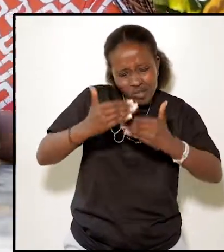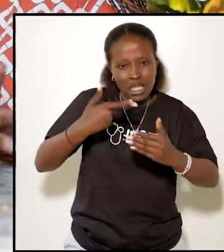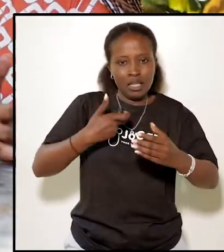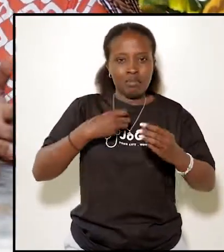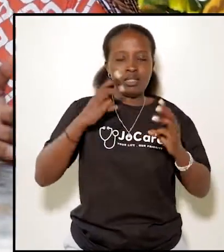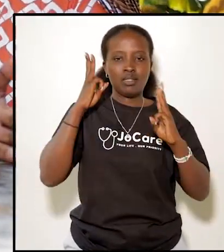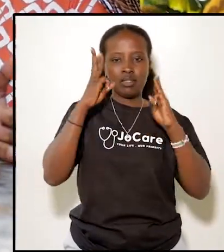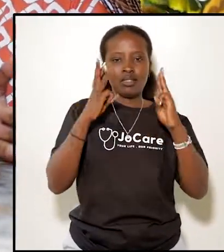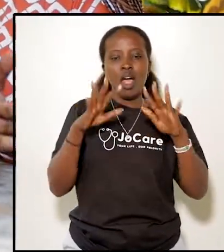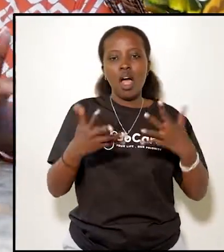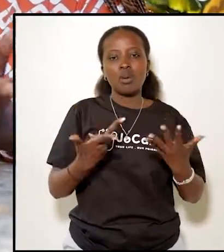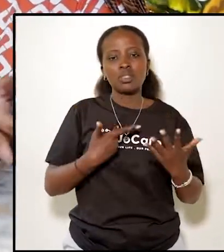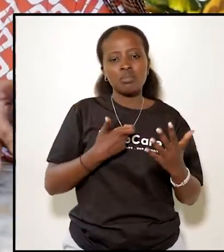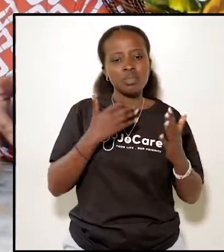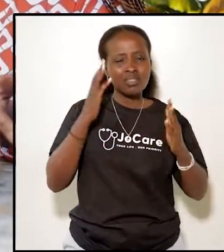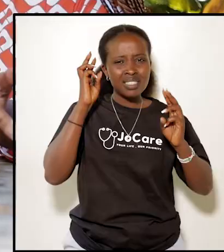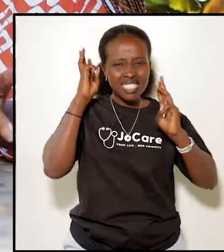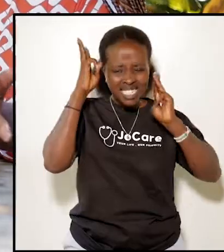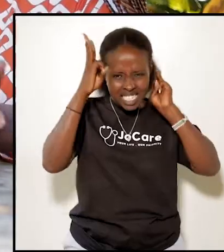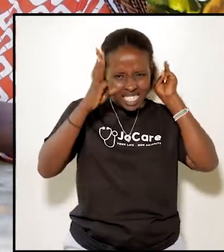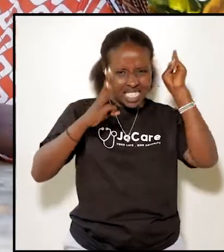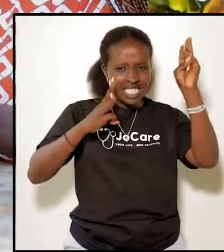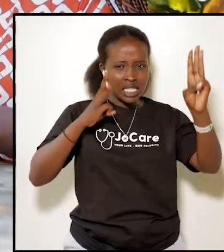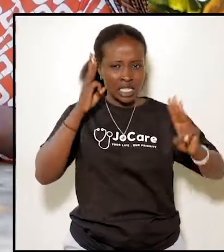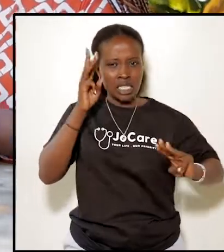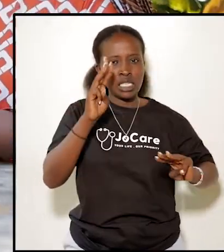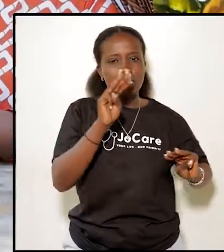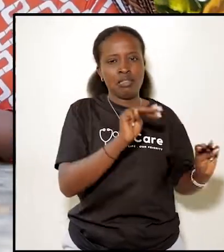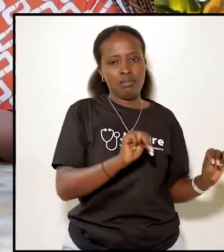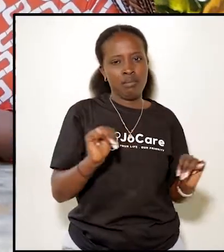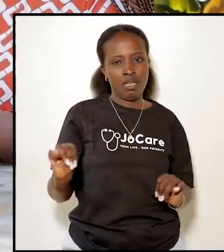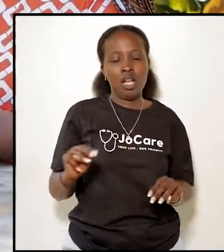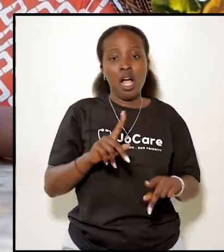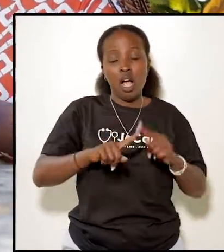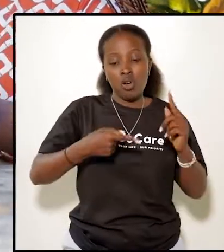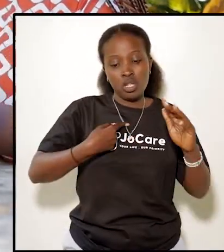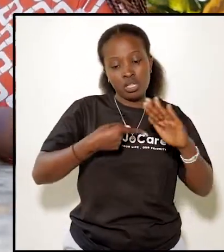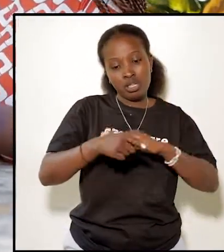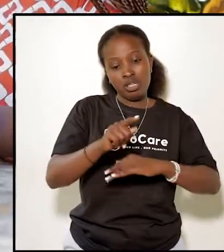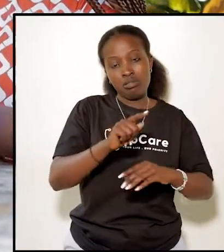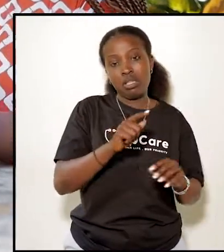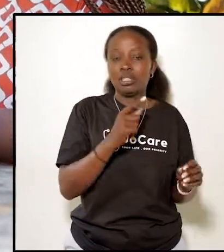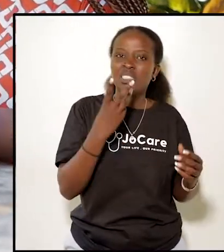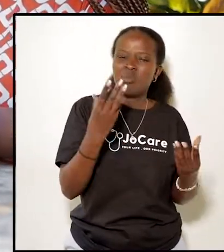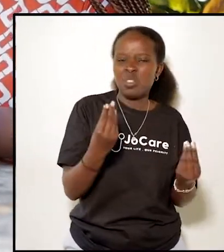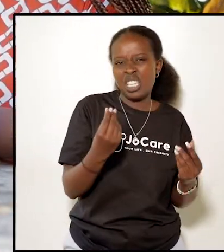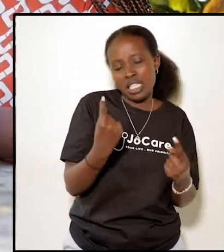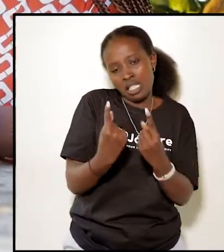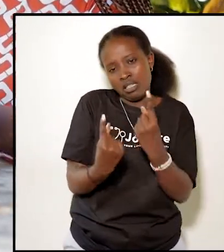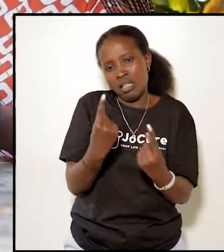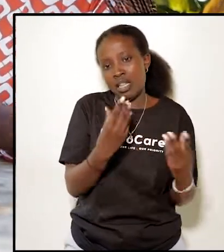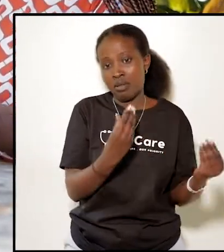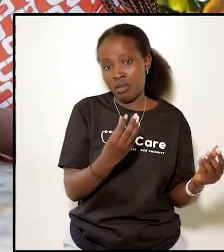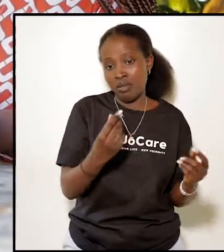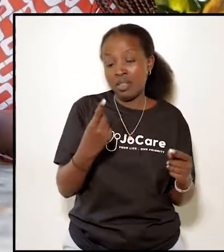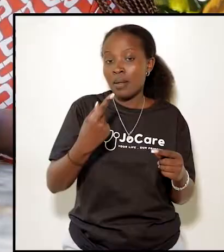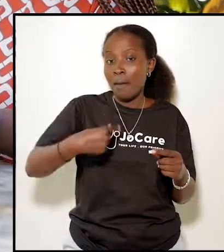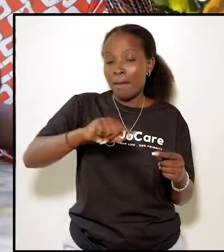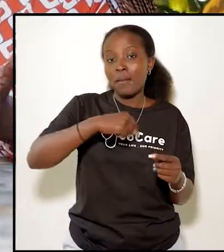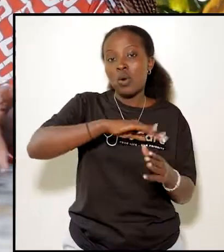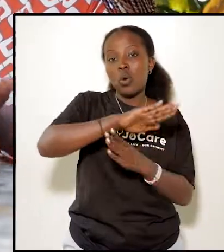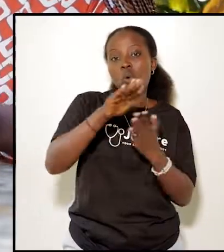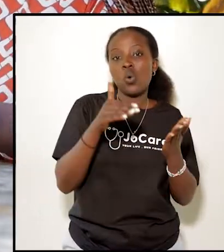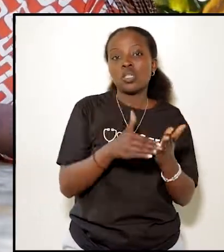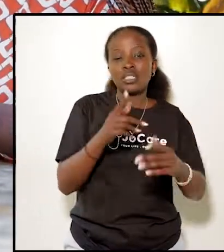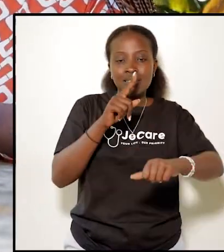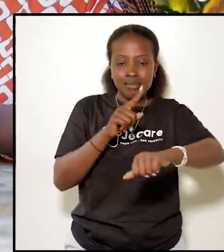I want us to go well on the stress management because this is something that's not easy, you know, even for us.